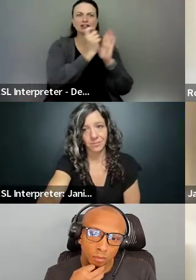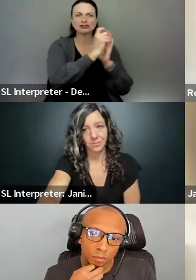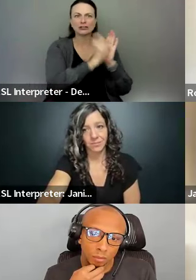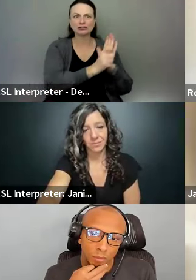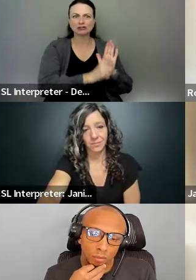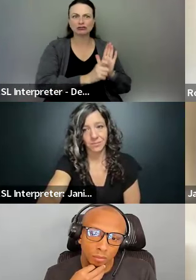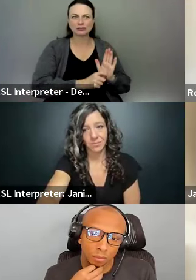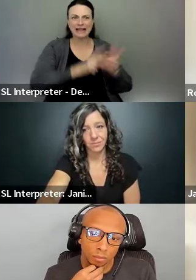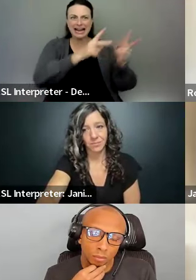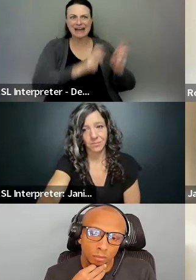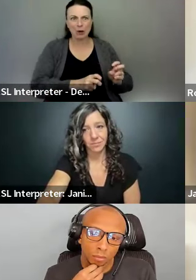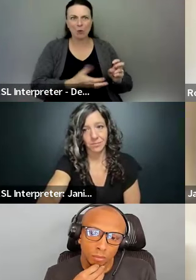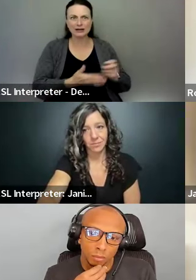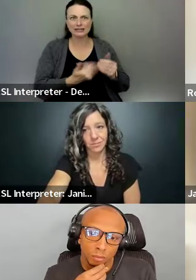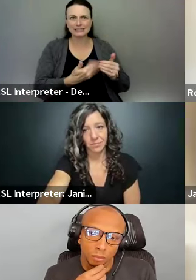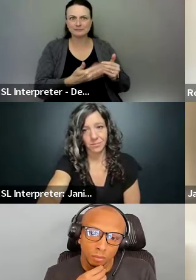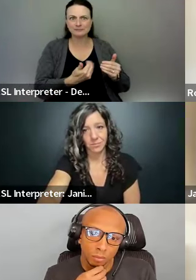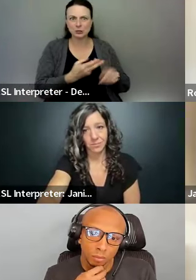they can just download